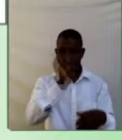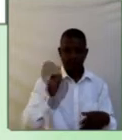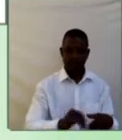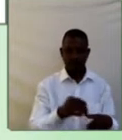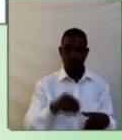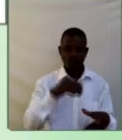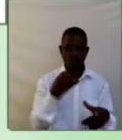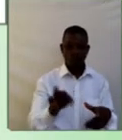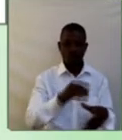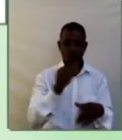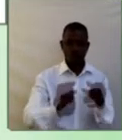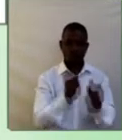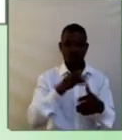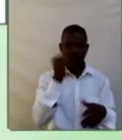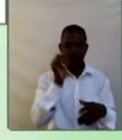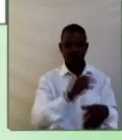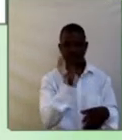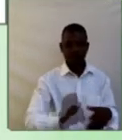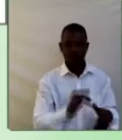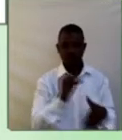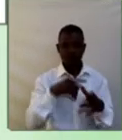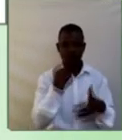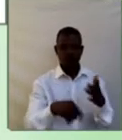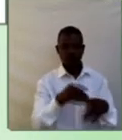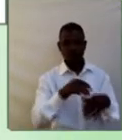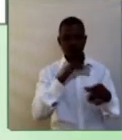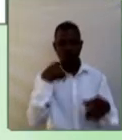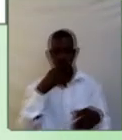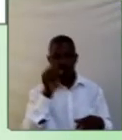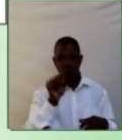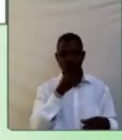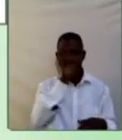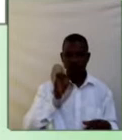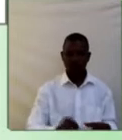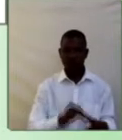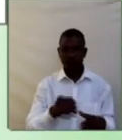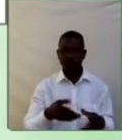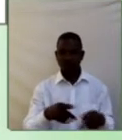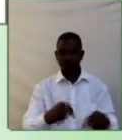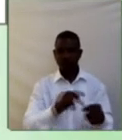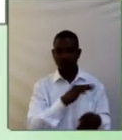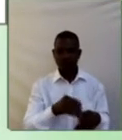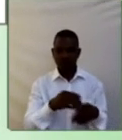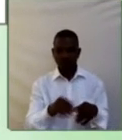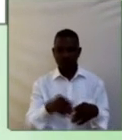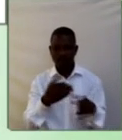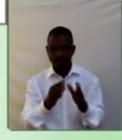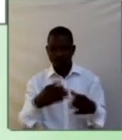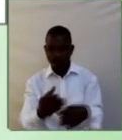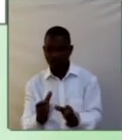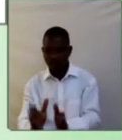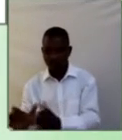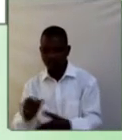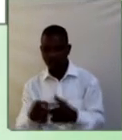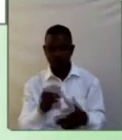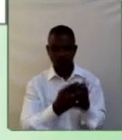of whichever, of whatever, whosoever. Try and construct some sentences